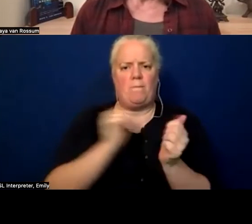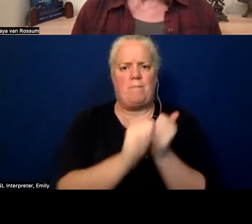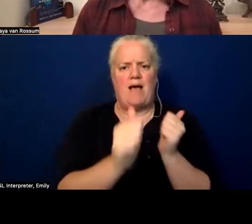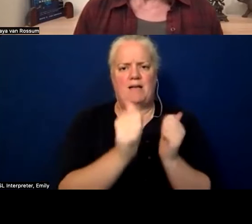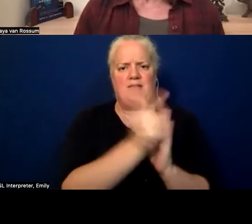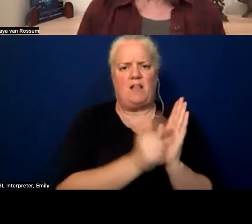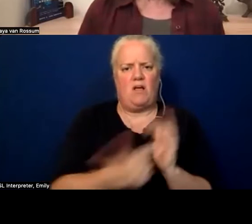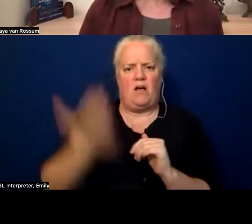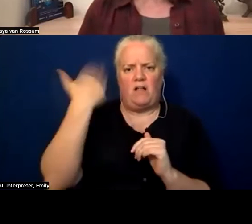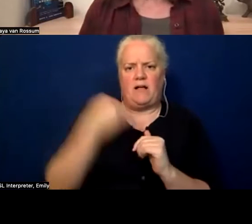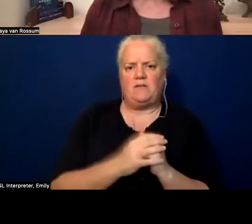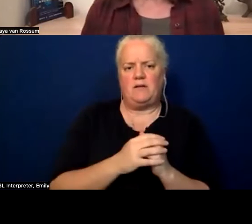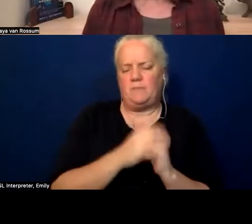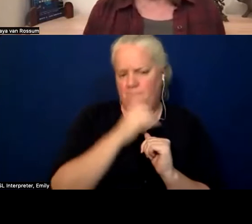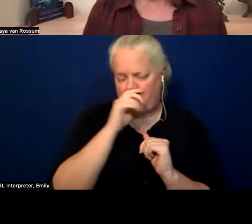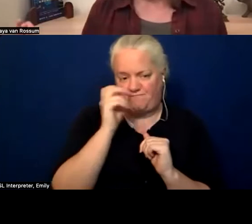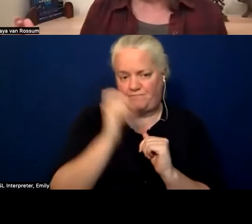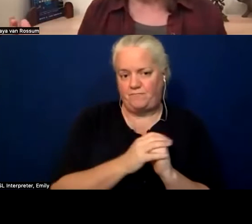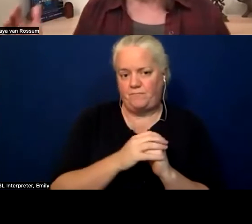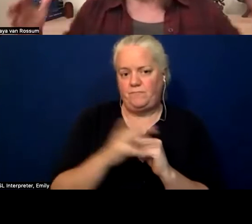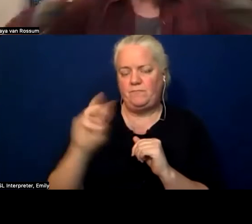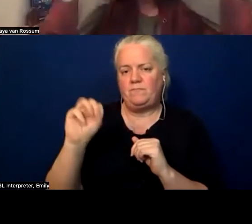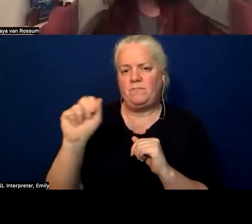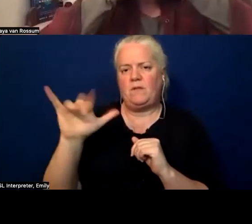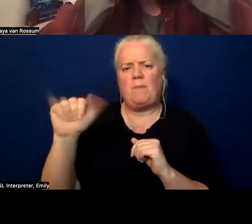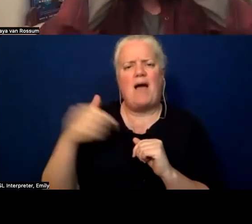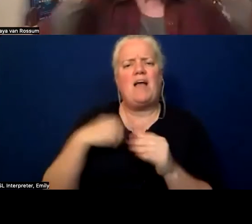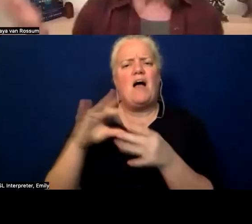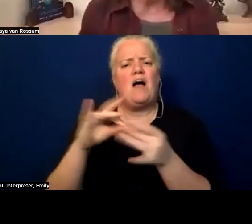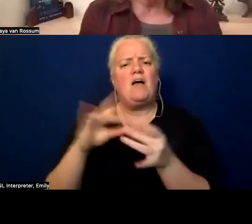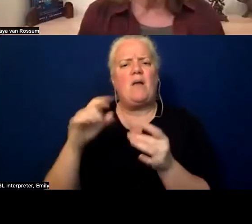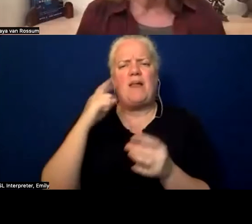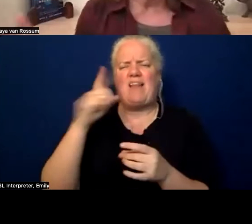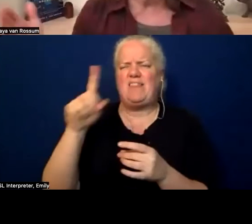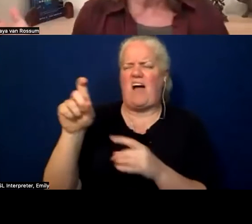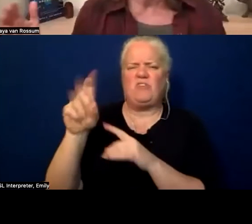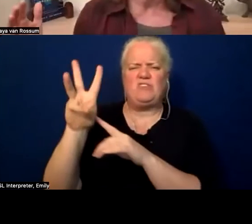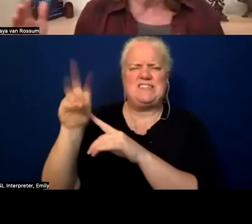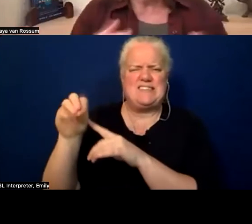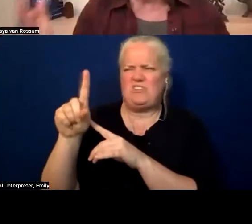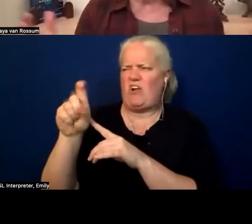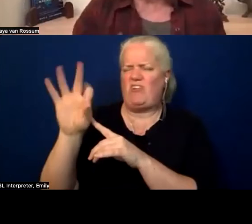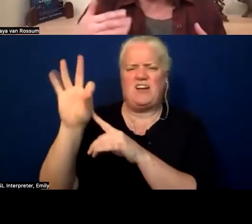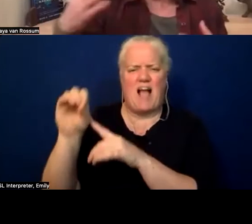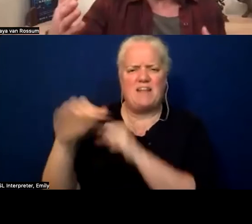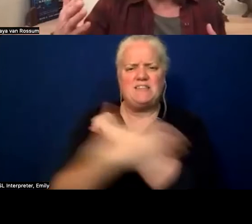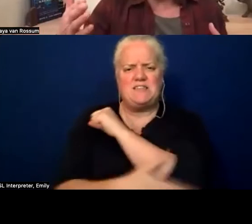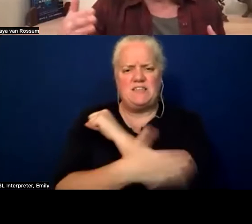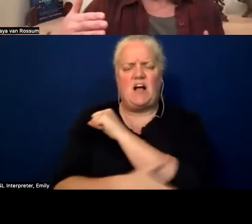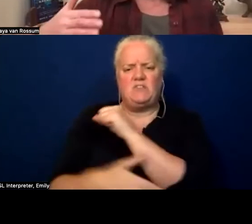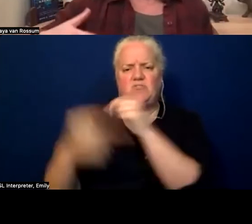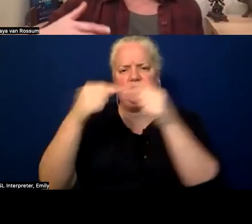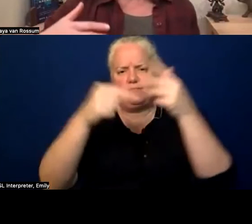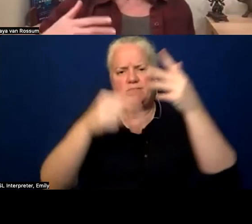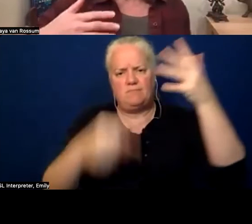York. So I do want to say there is, I think it's something on the order of 160 or 190 countries that actually